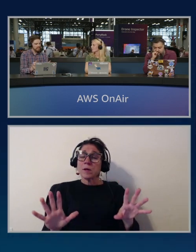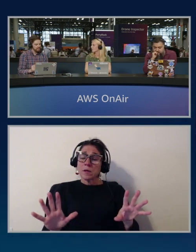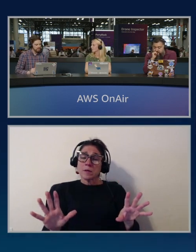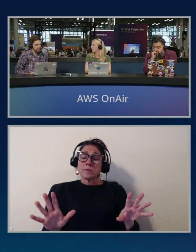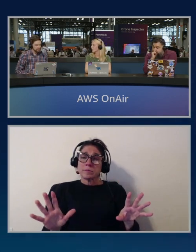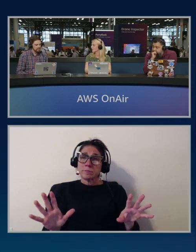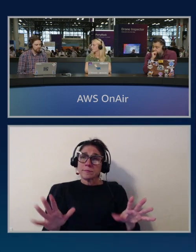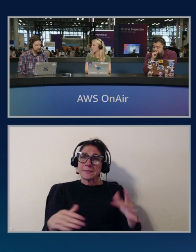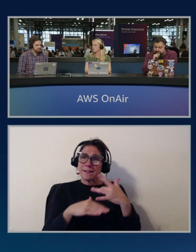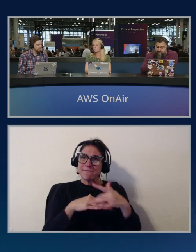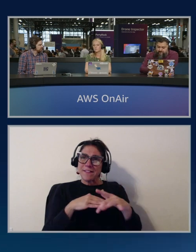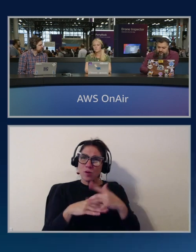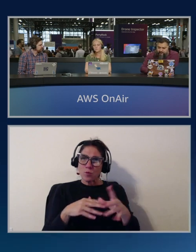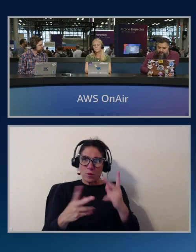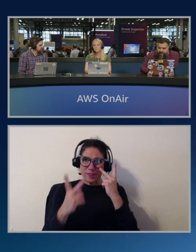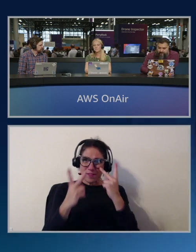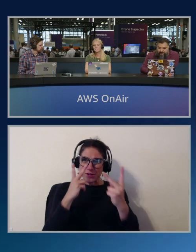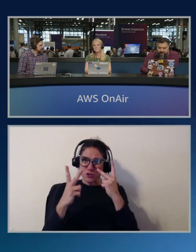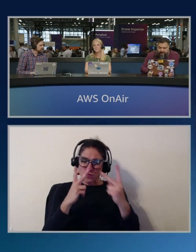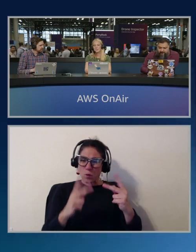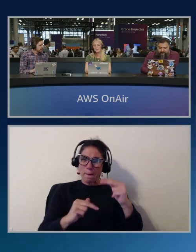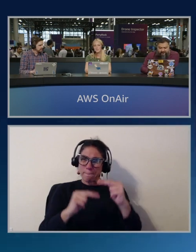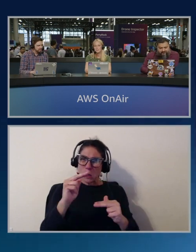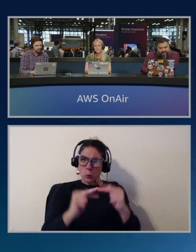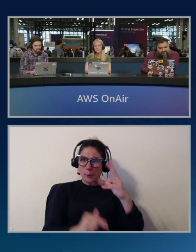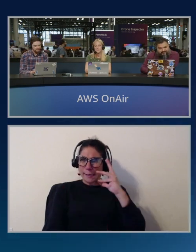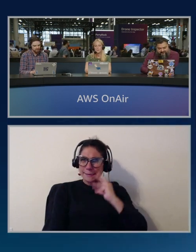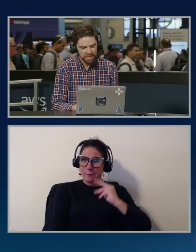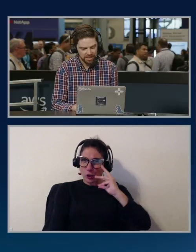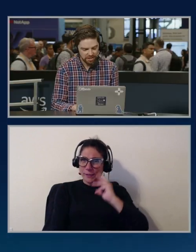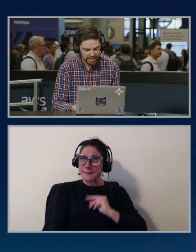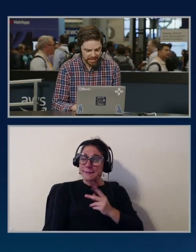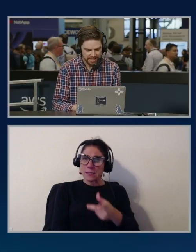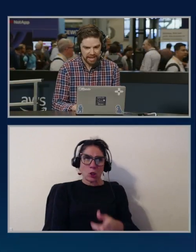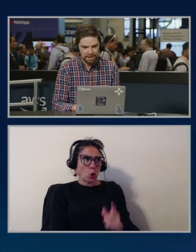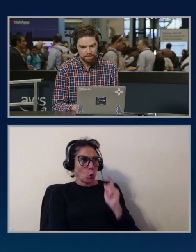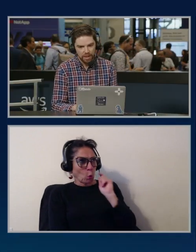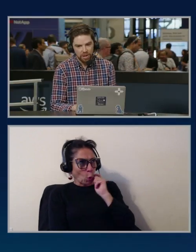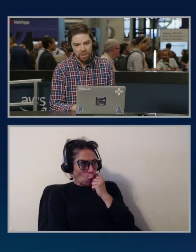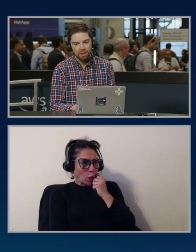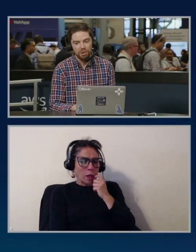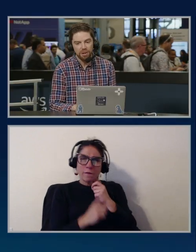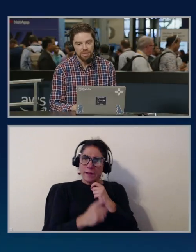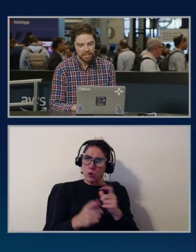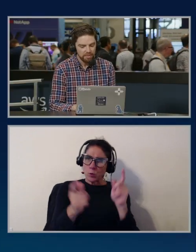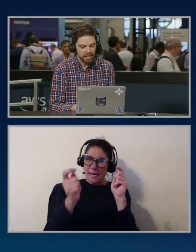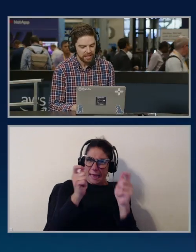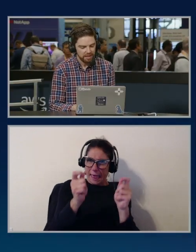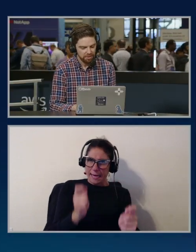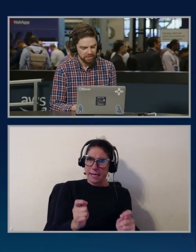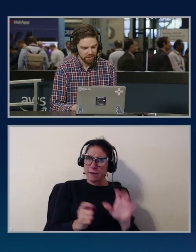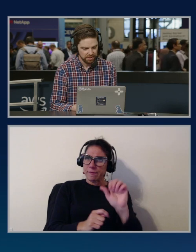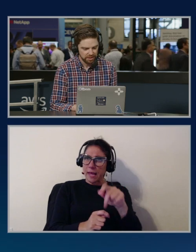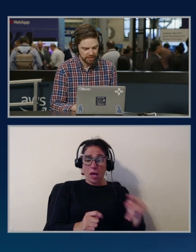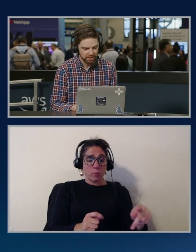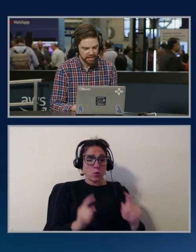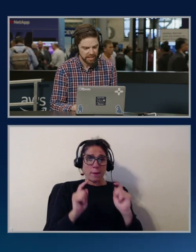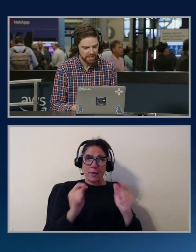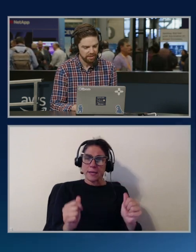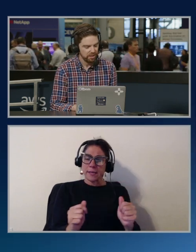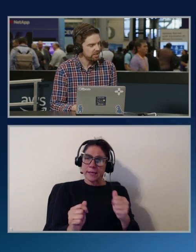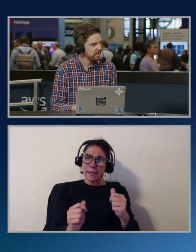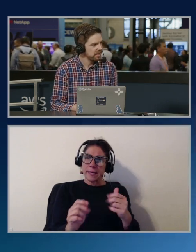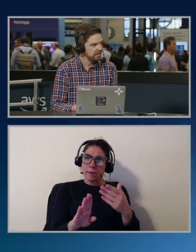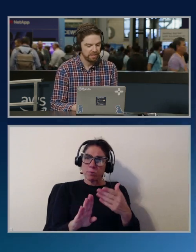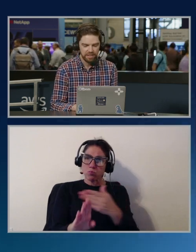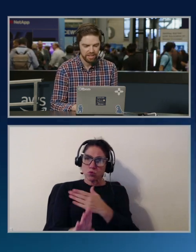it's available in this visual builder experience. And so from here, you can edit the app, or you can immediately preview. So let's go ahead,